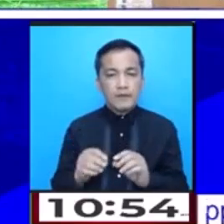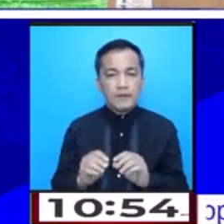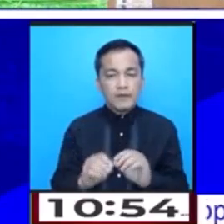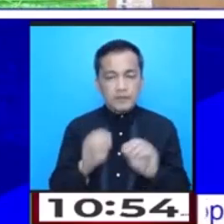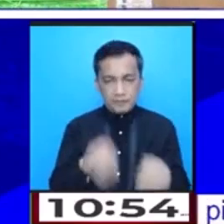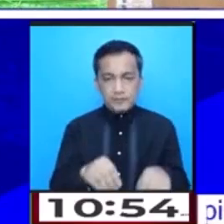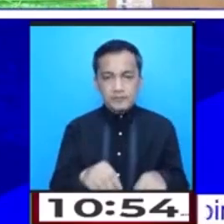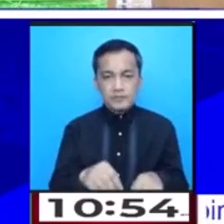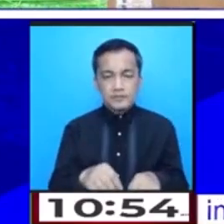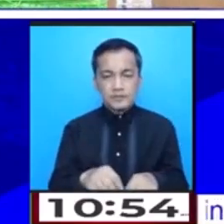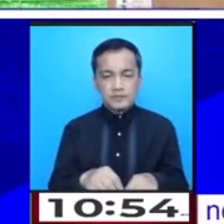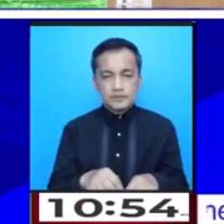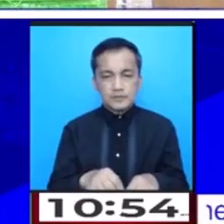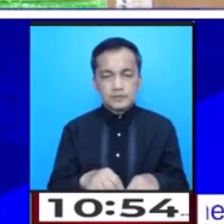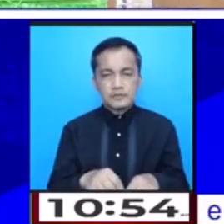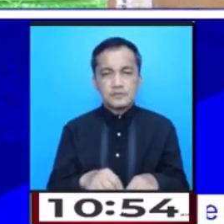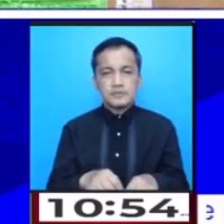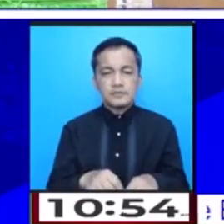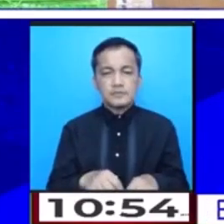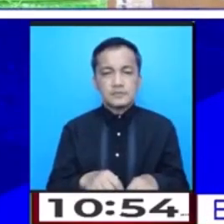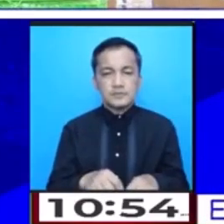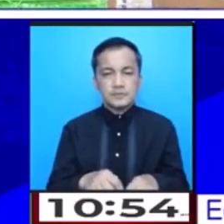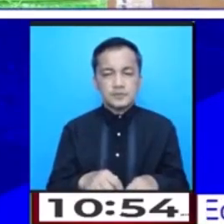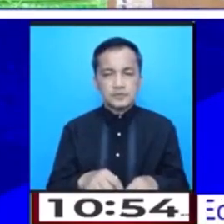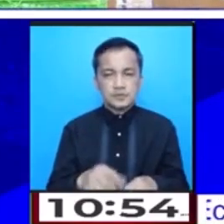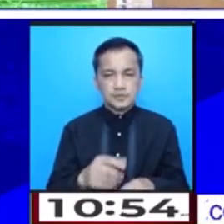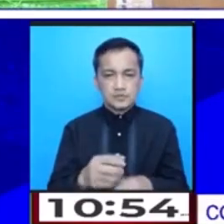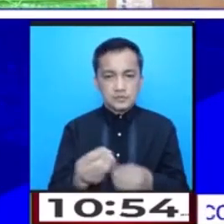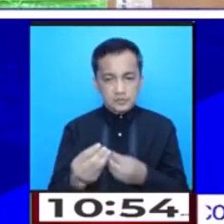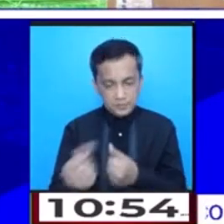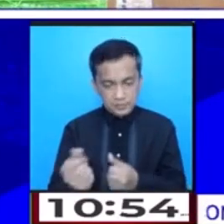are put in place to affect that. So